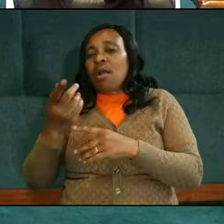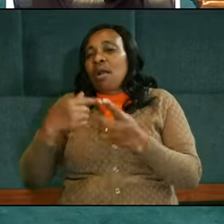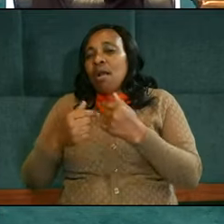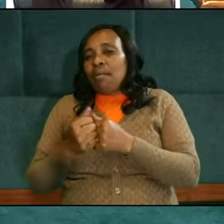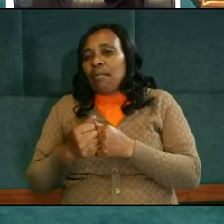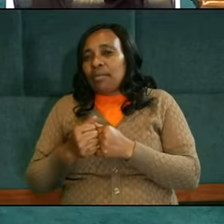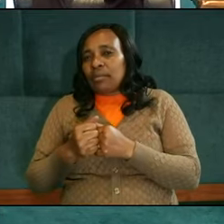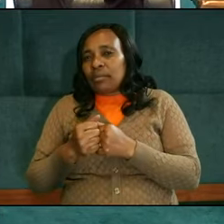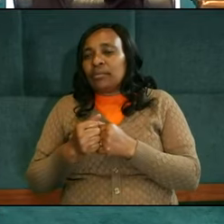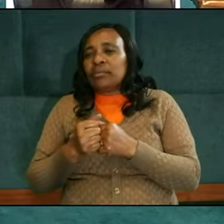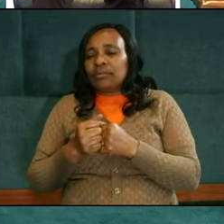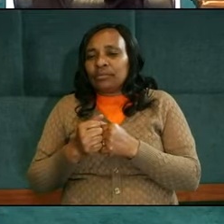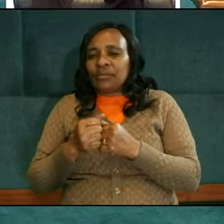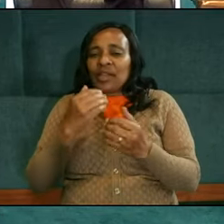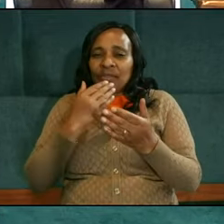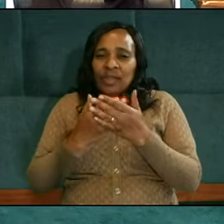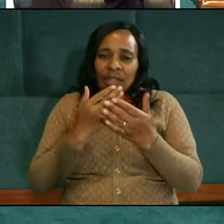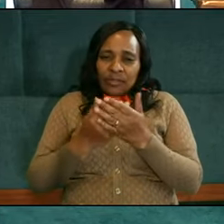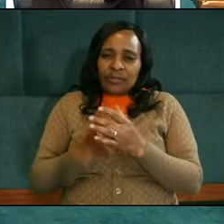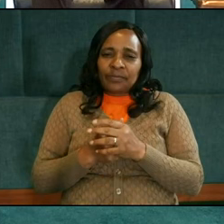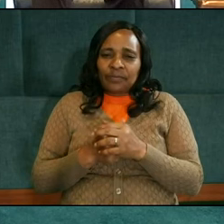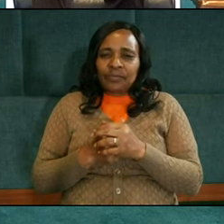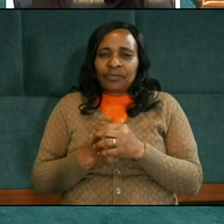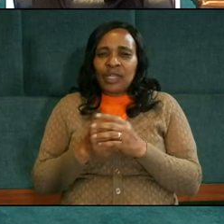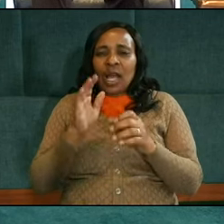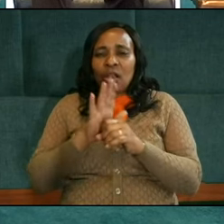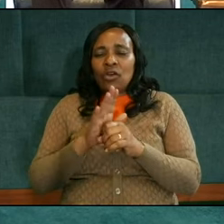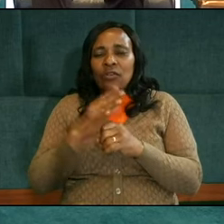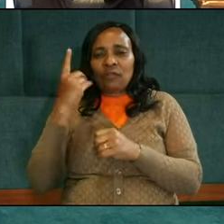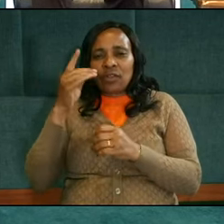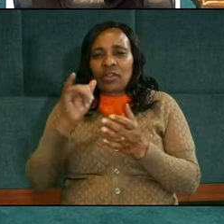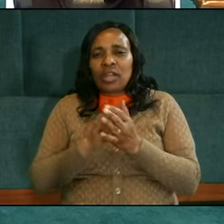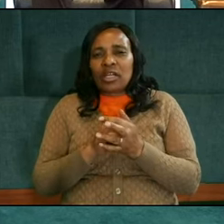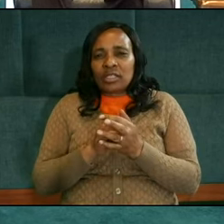selflessness. We can achieve selflessness. Thanks a lot for that.